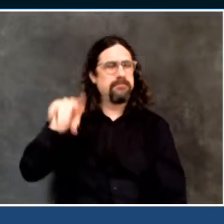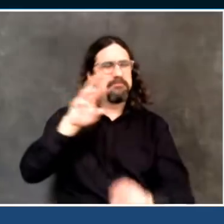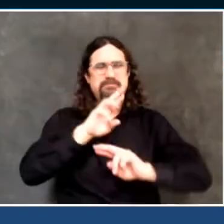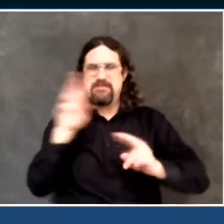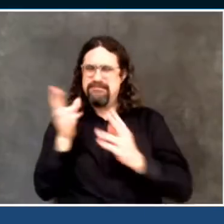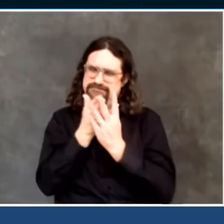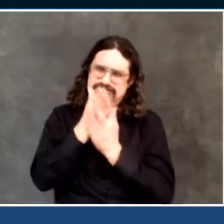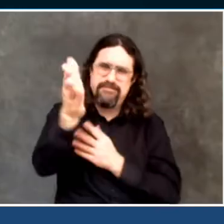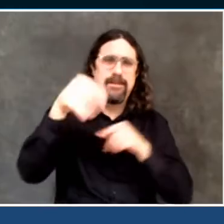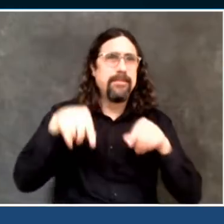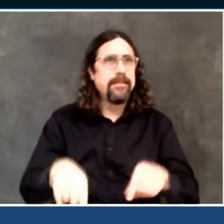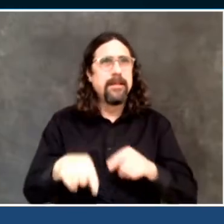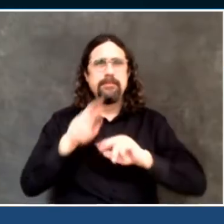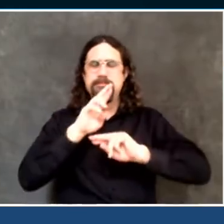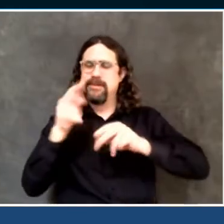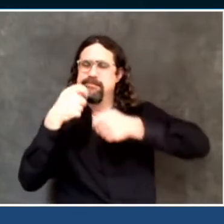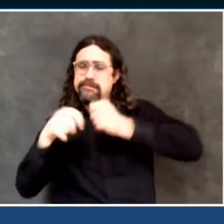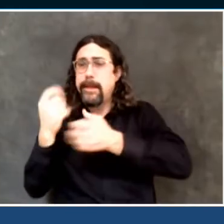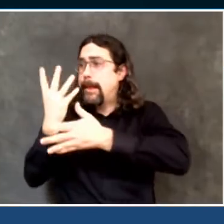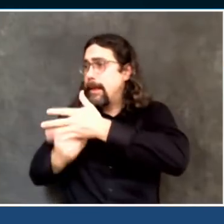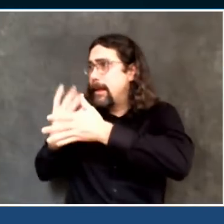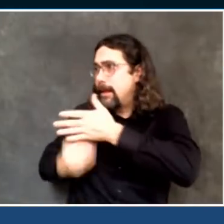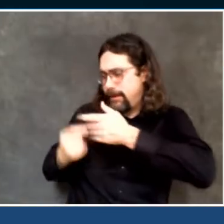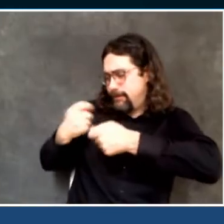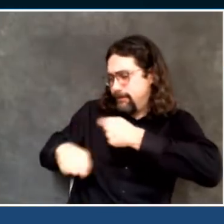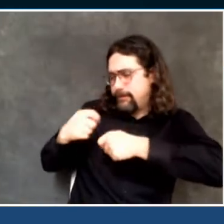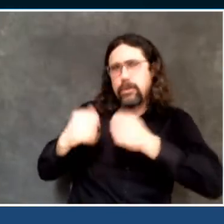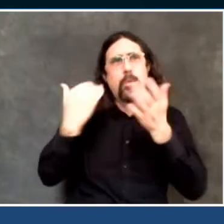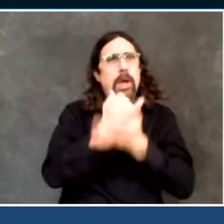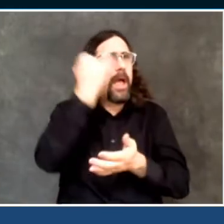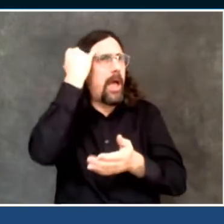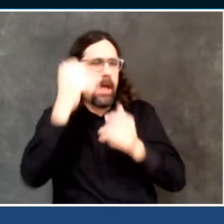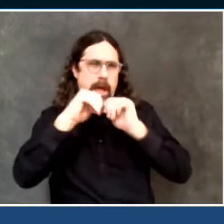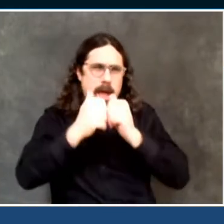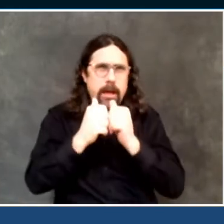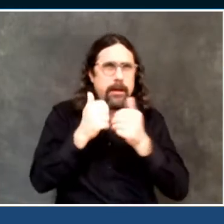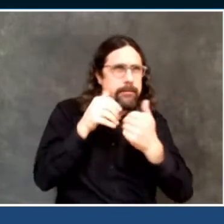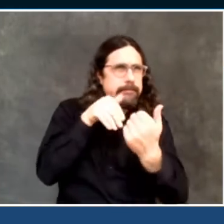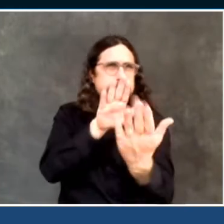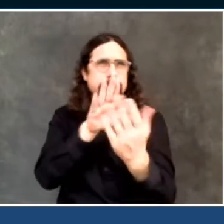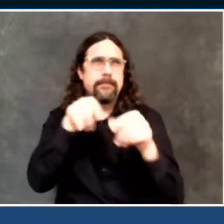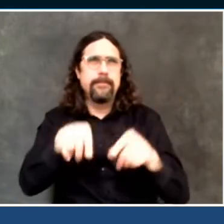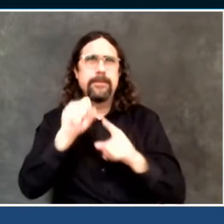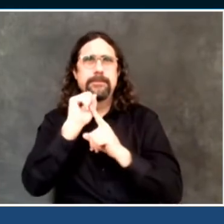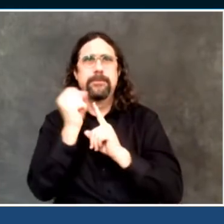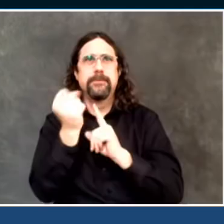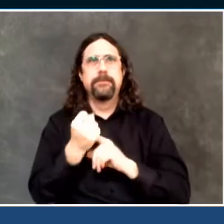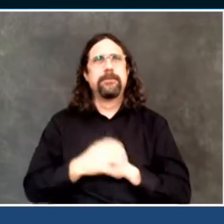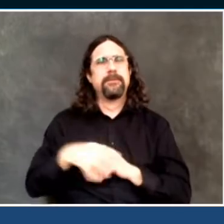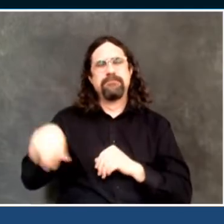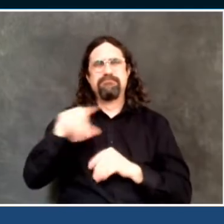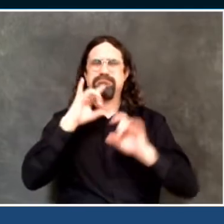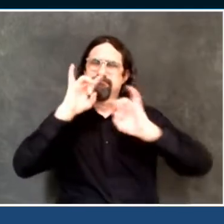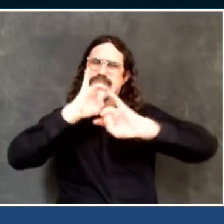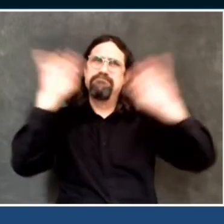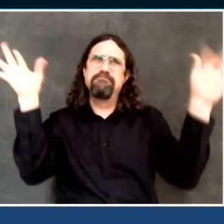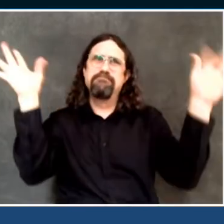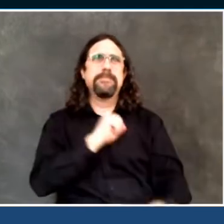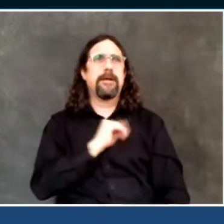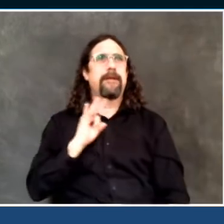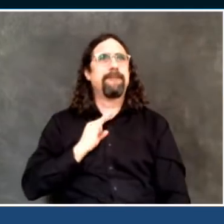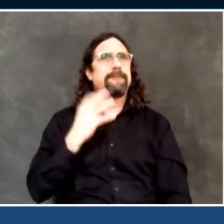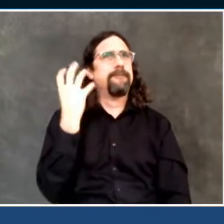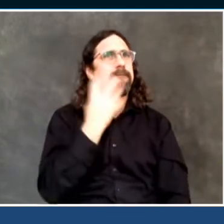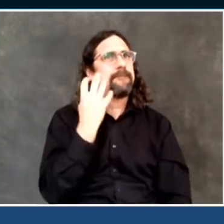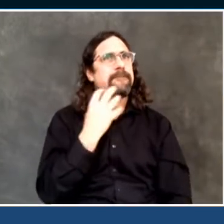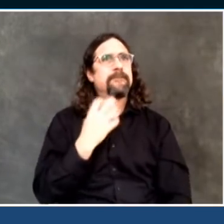sure that the men and women we relied on were ready, always bringing in new first responders. Of course, the amazing effort to